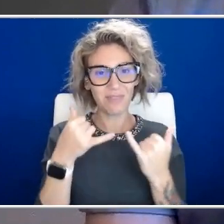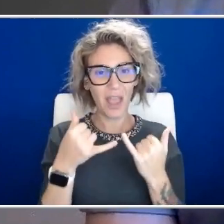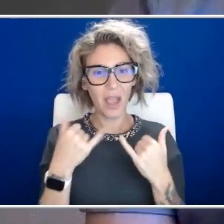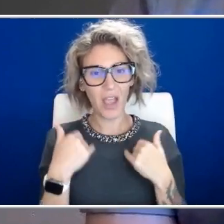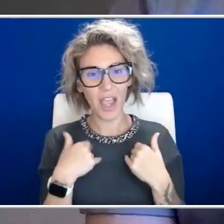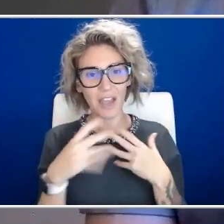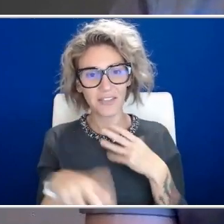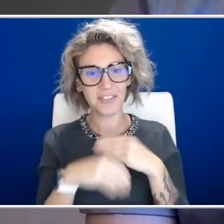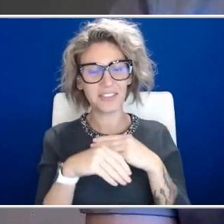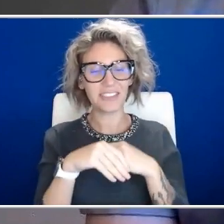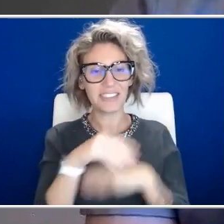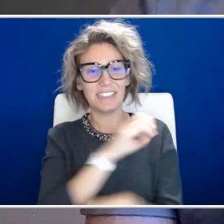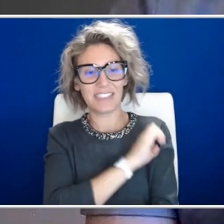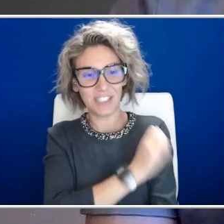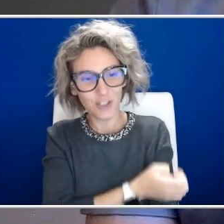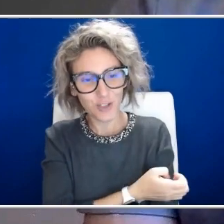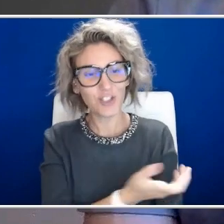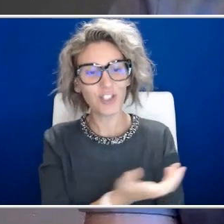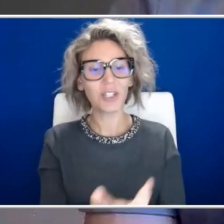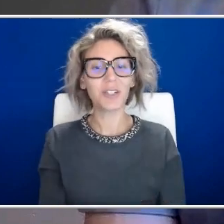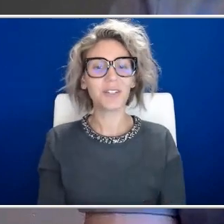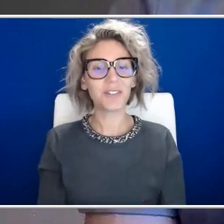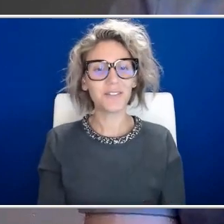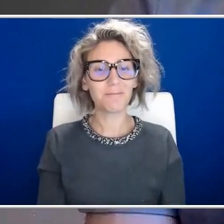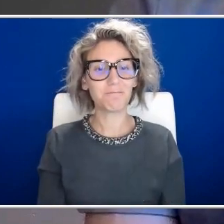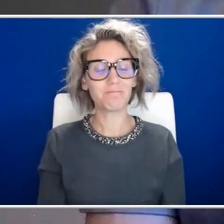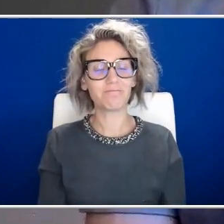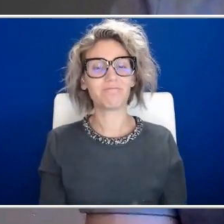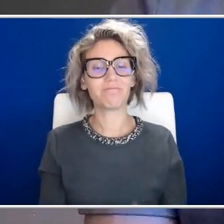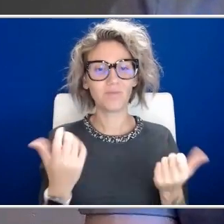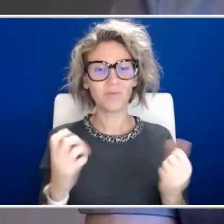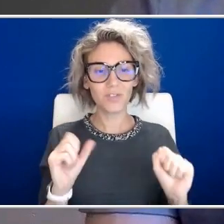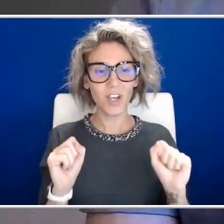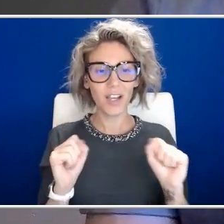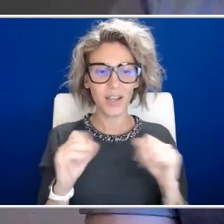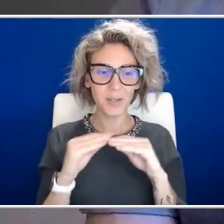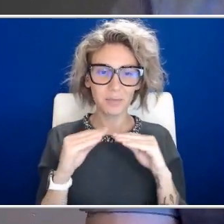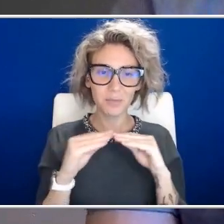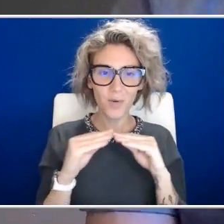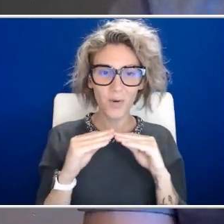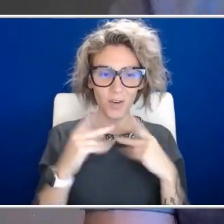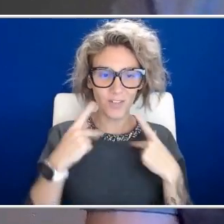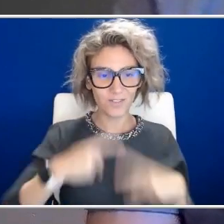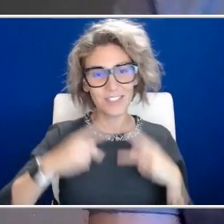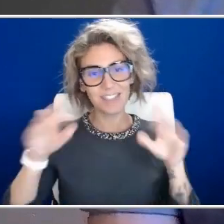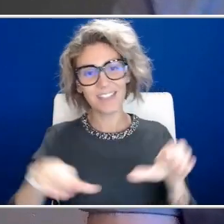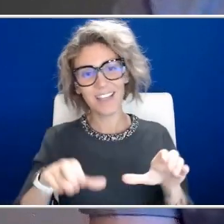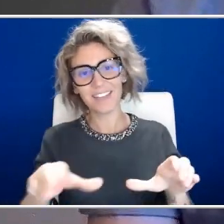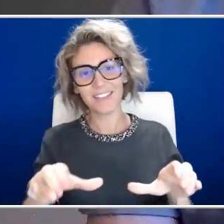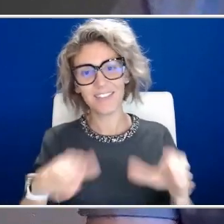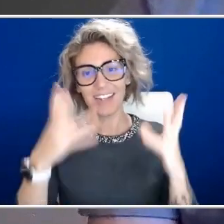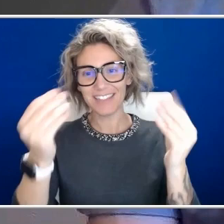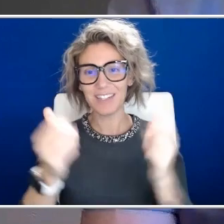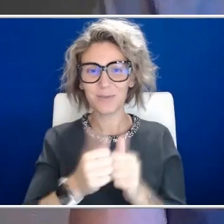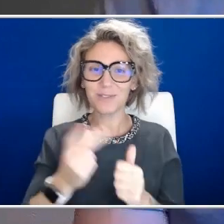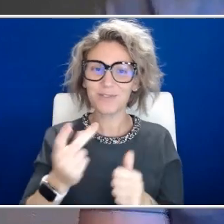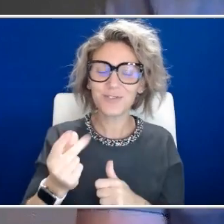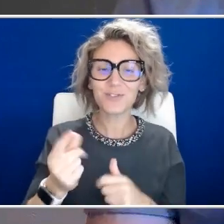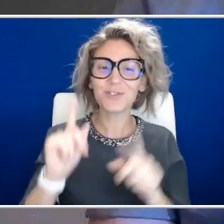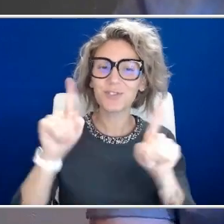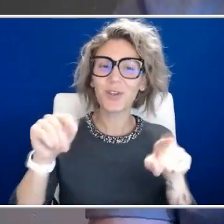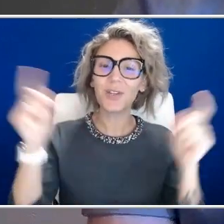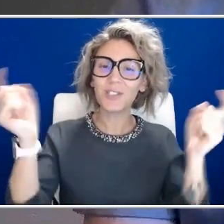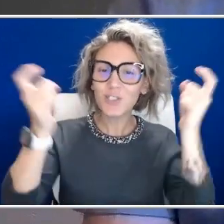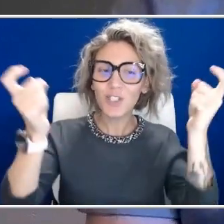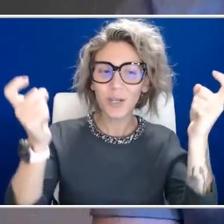additional energy, trying to do more physical activity outside with our dog, going to the gym, just